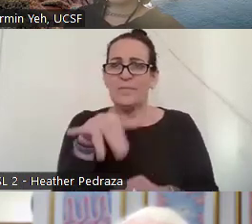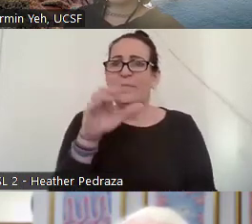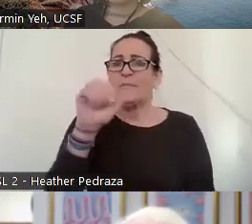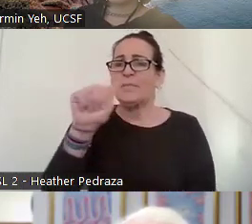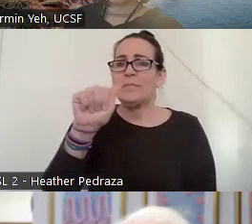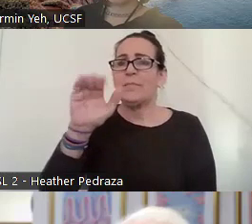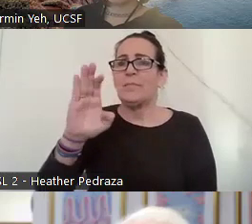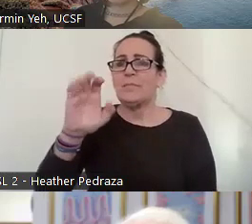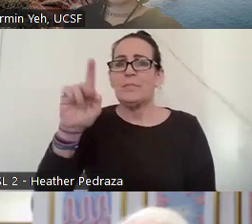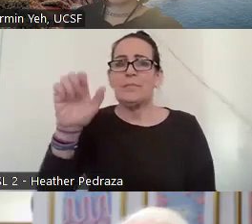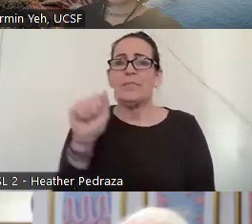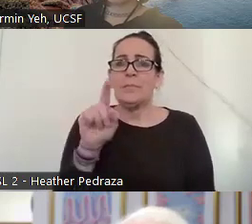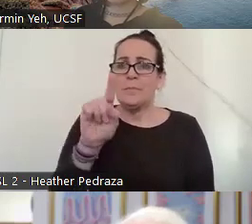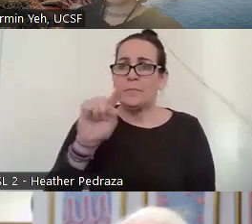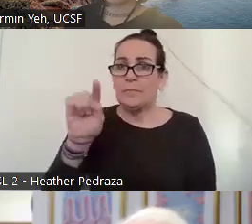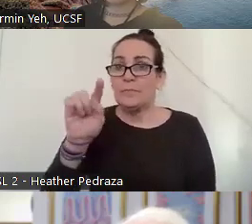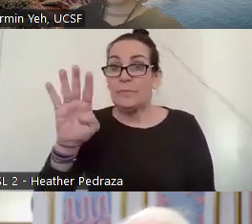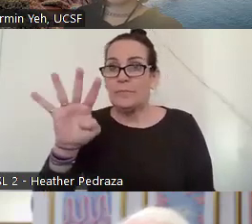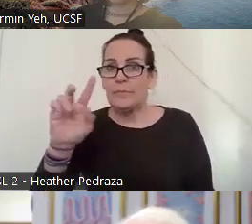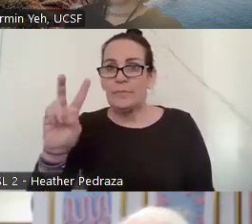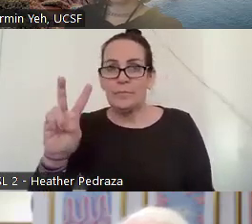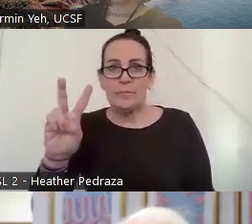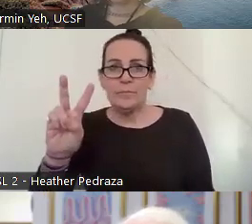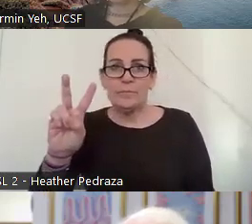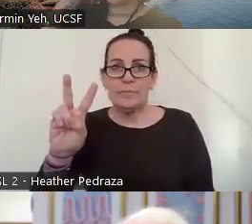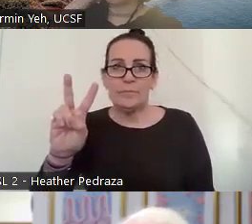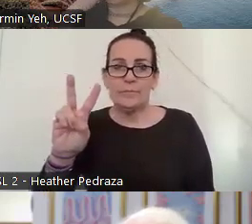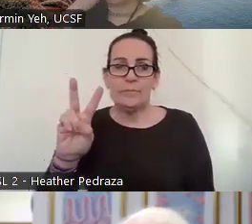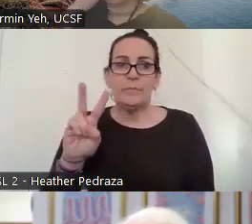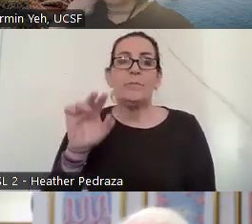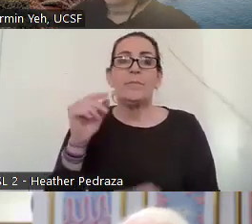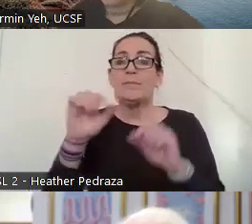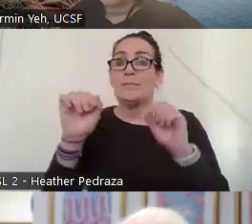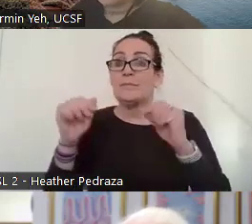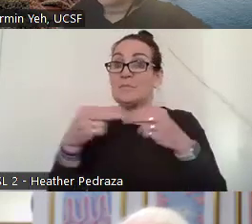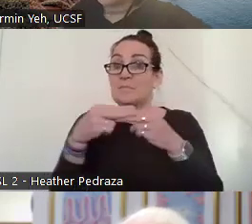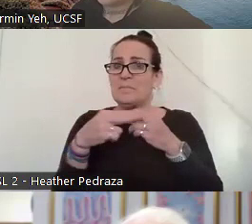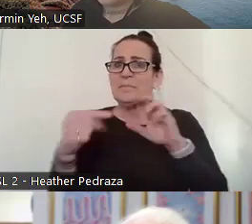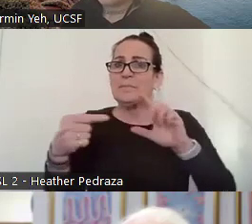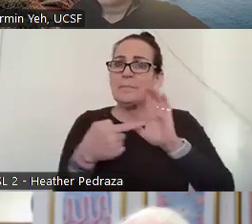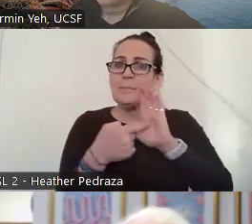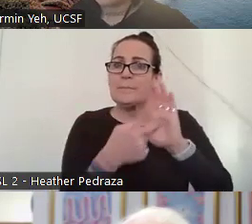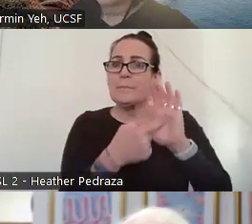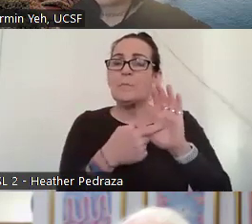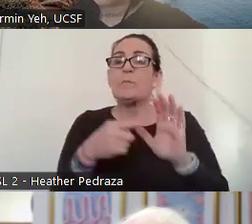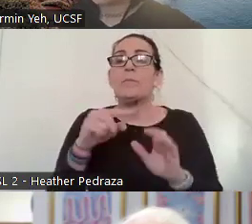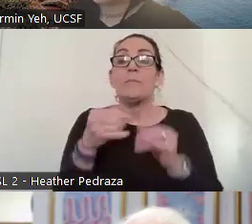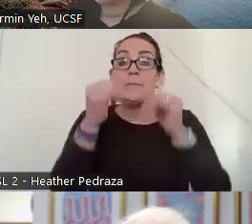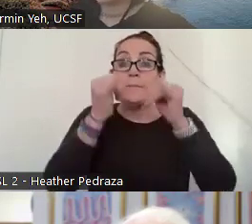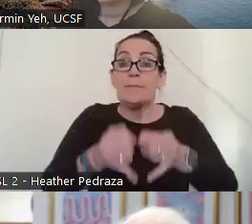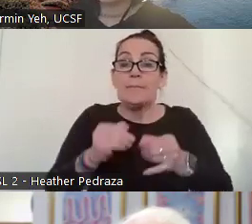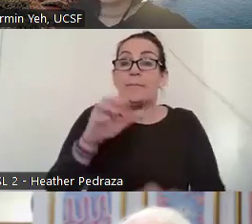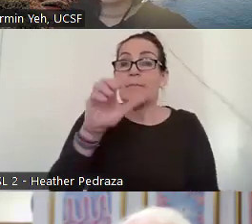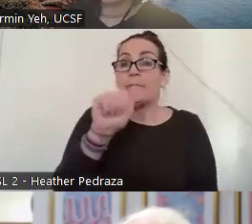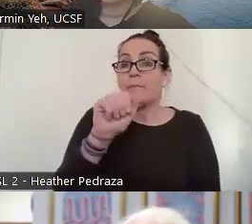beta 1 to 42. And what the slide shows is that the individual A beta molecules